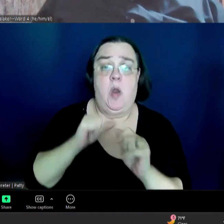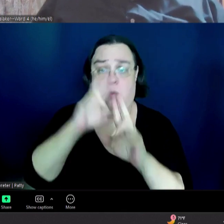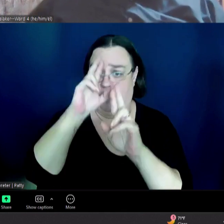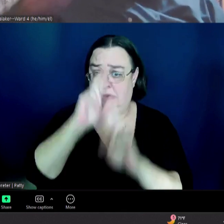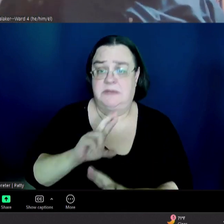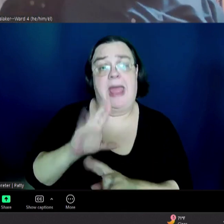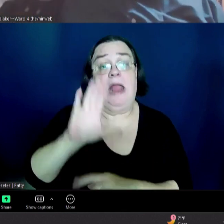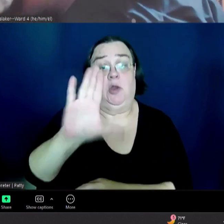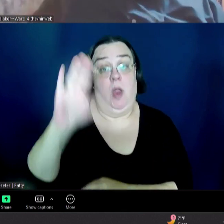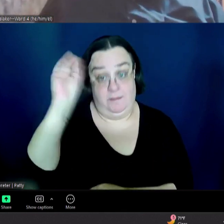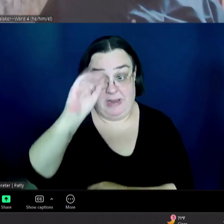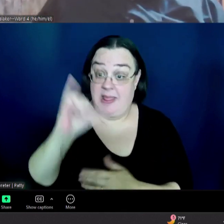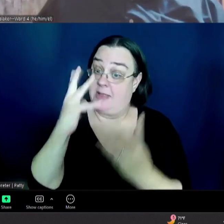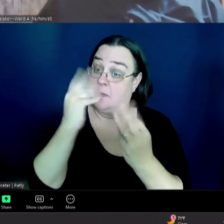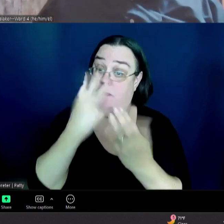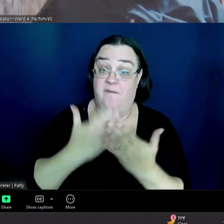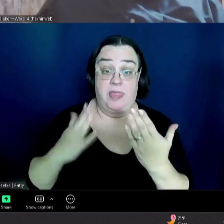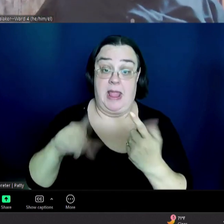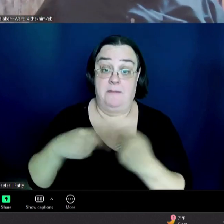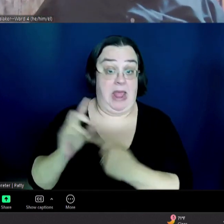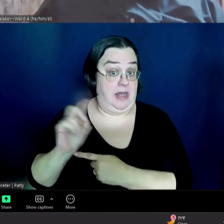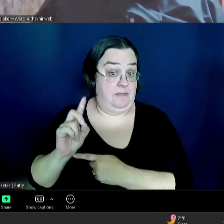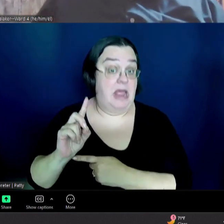democracy, Councilmember Gallagher.